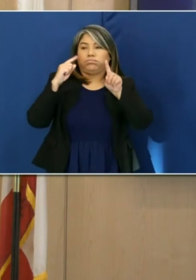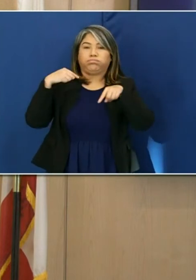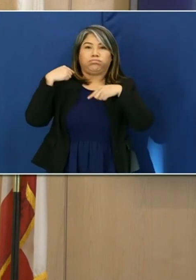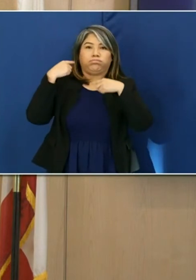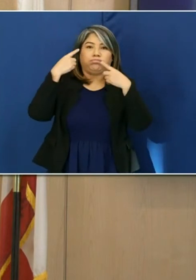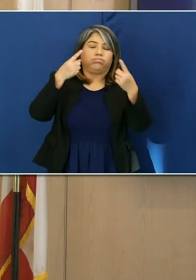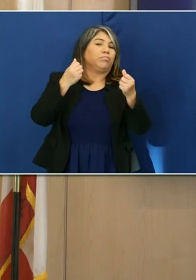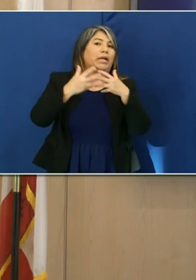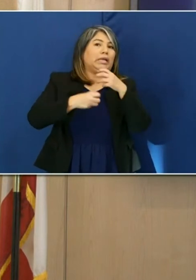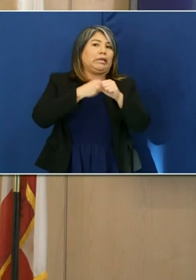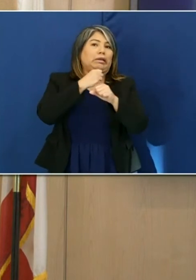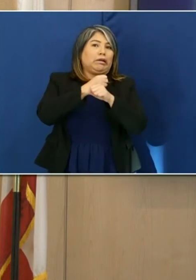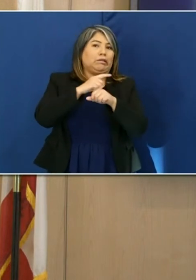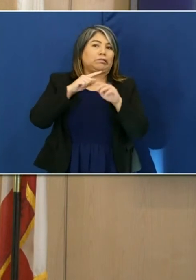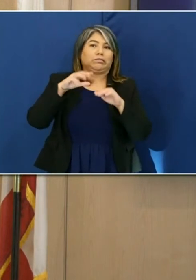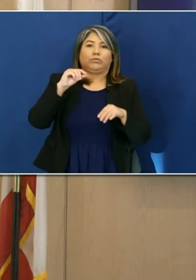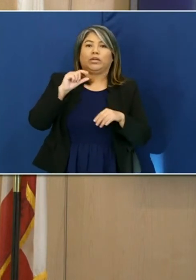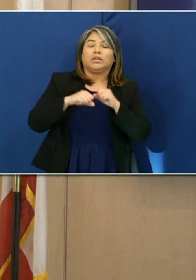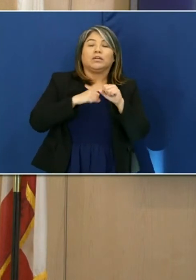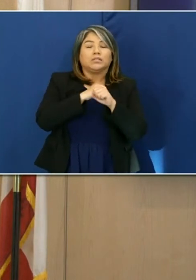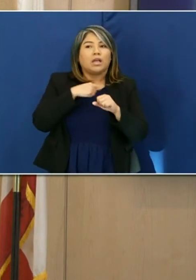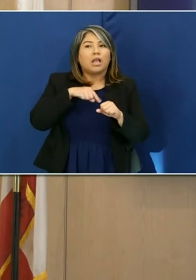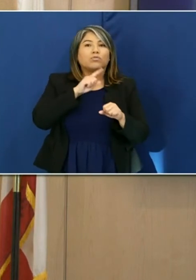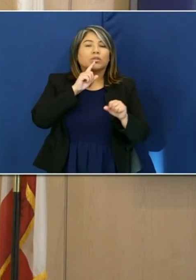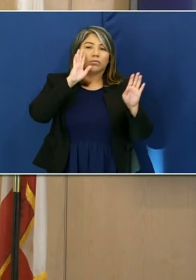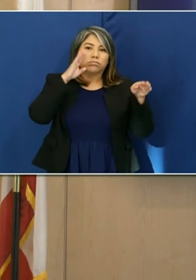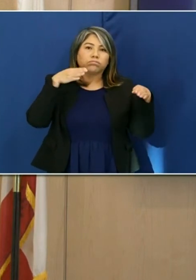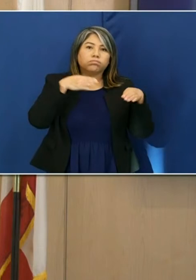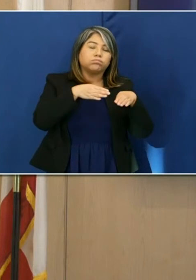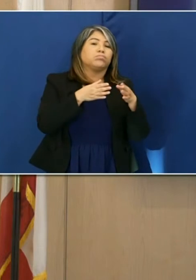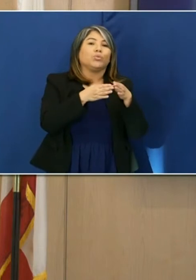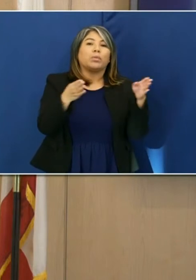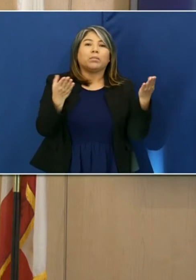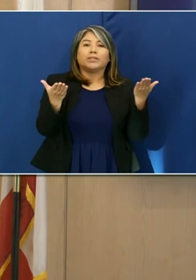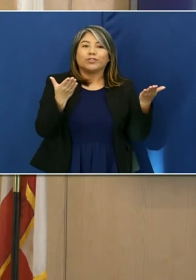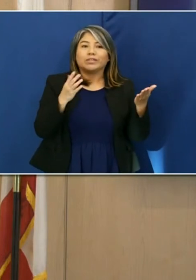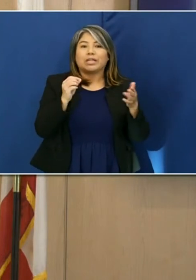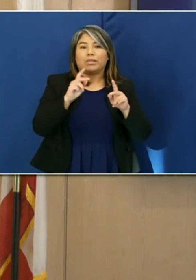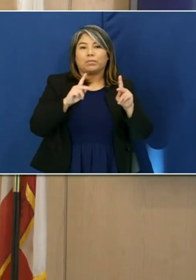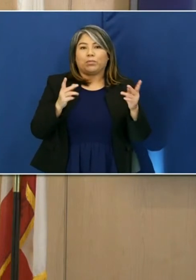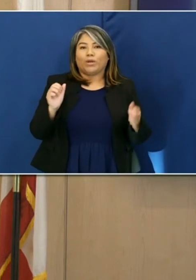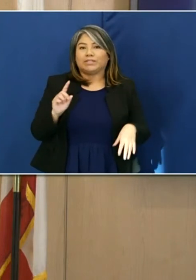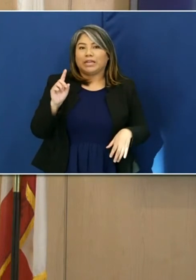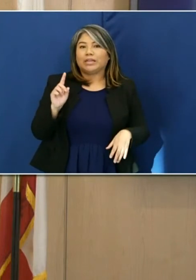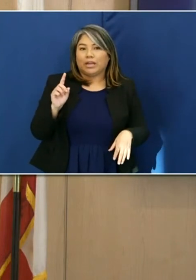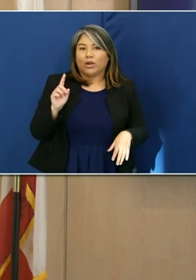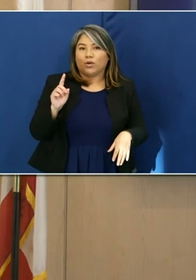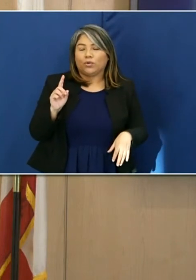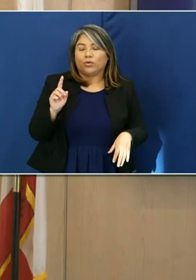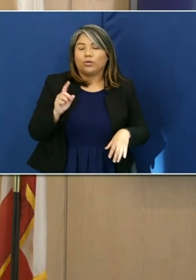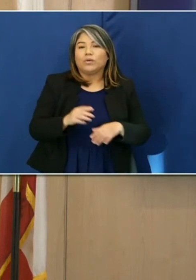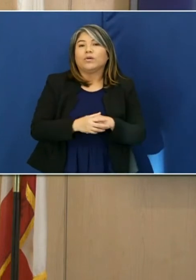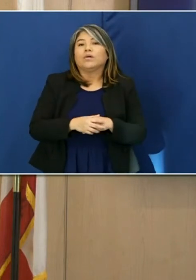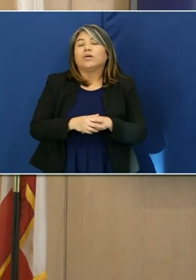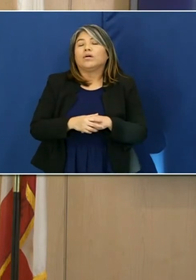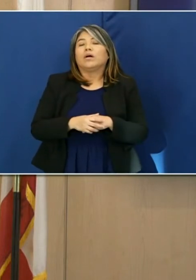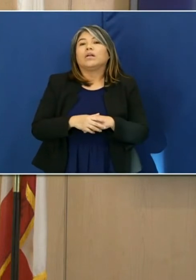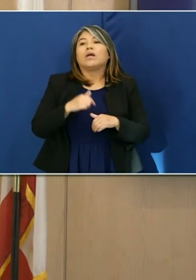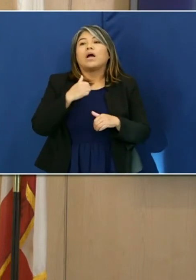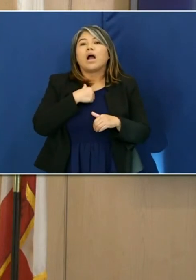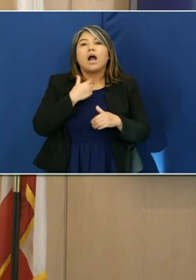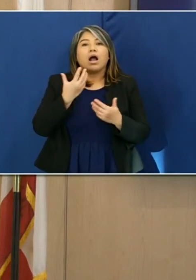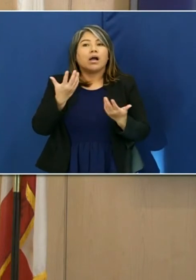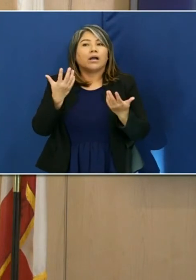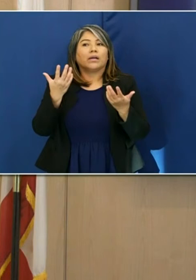and really represents a lifetime of commitment to public service and to the people of San Diego County. I suspect everyone has